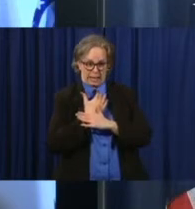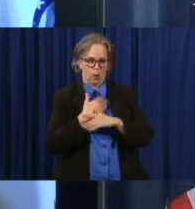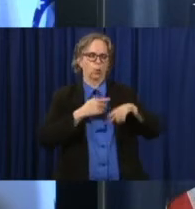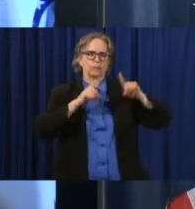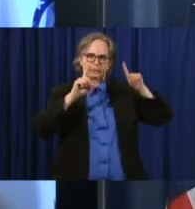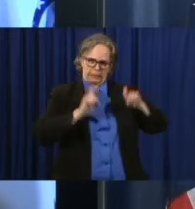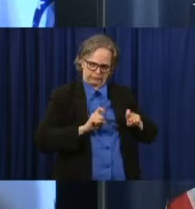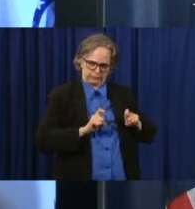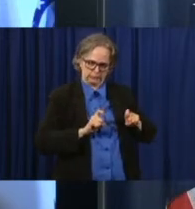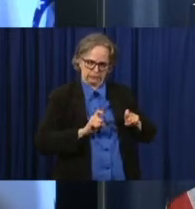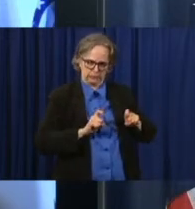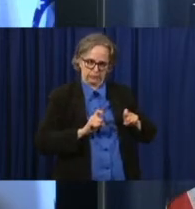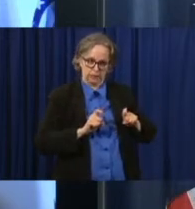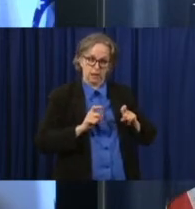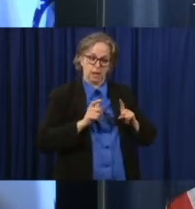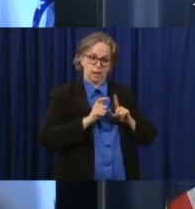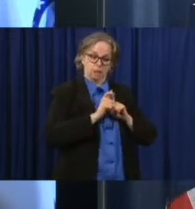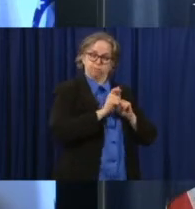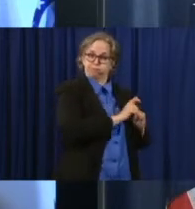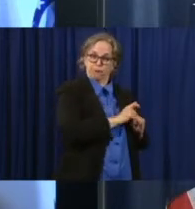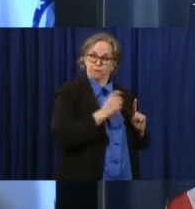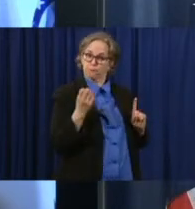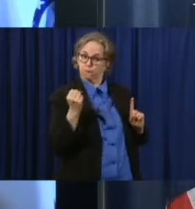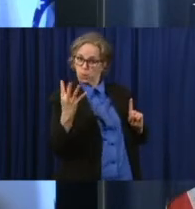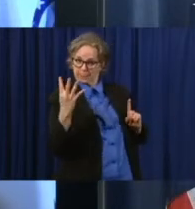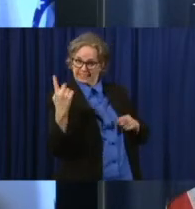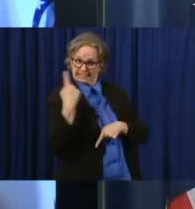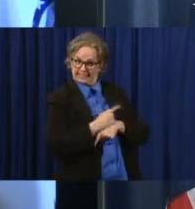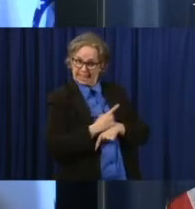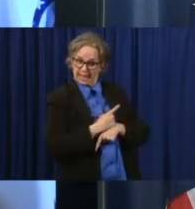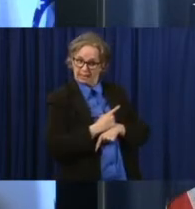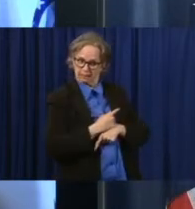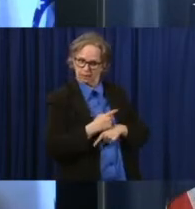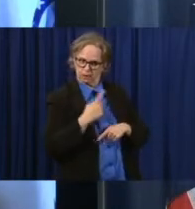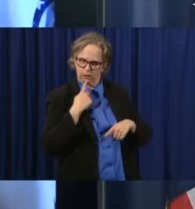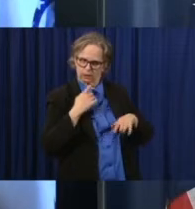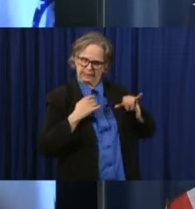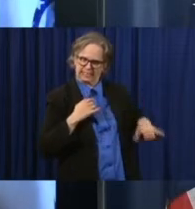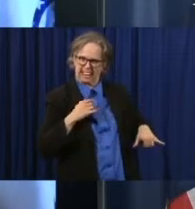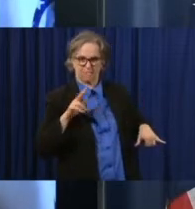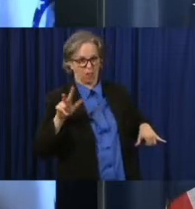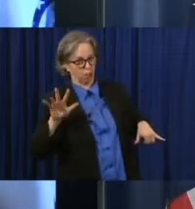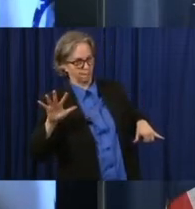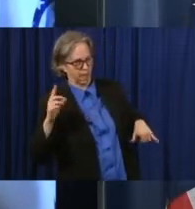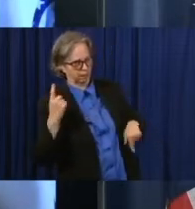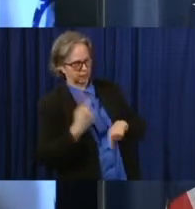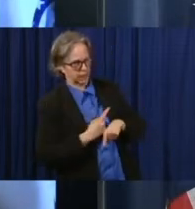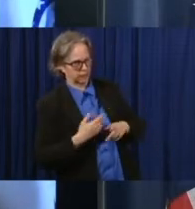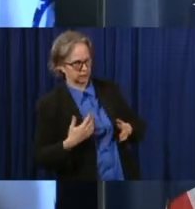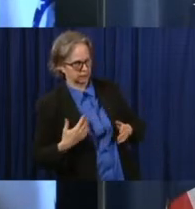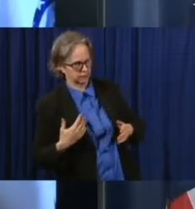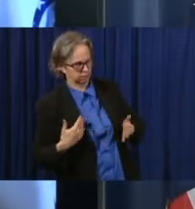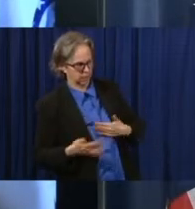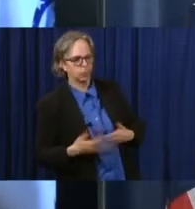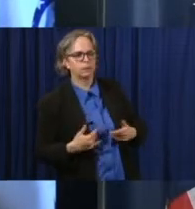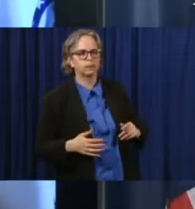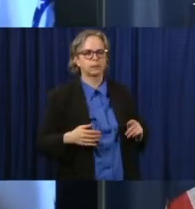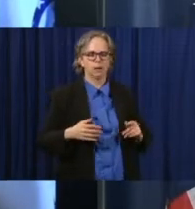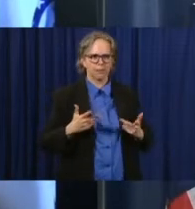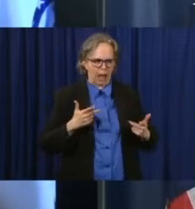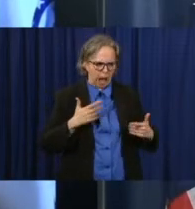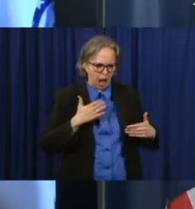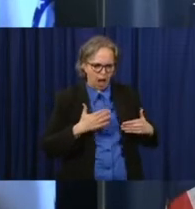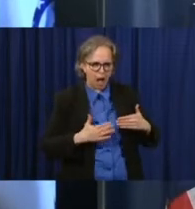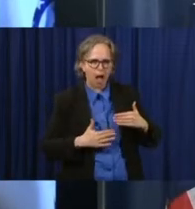not allowing them to leave reception for 35 days. This process has revealed